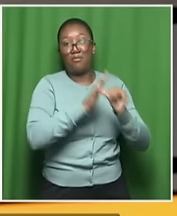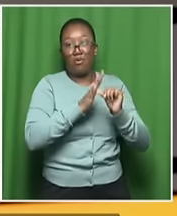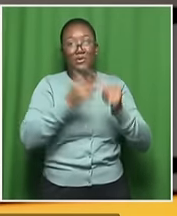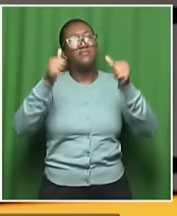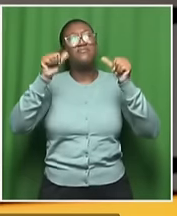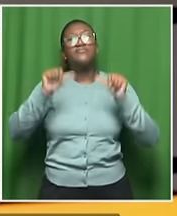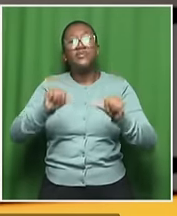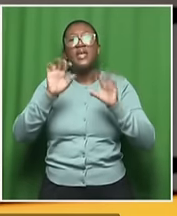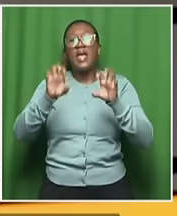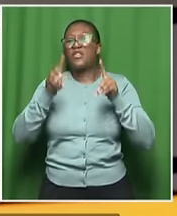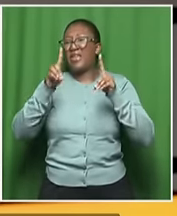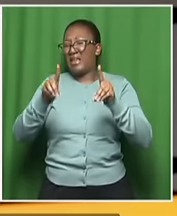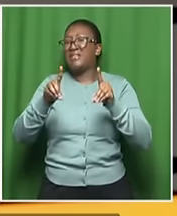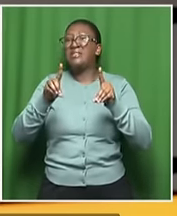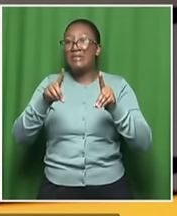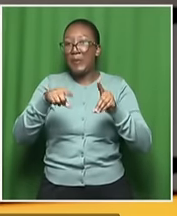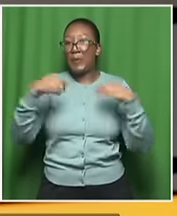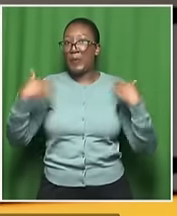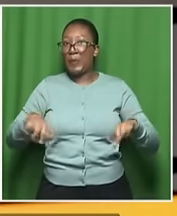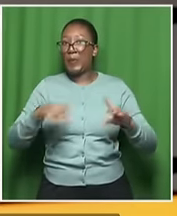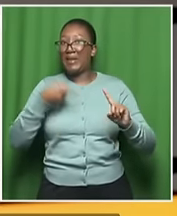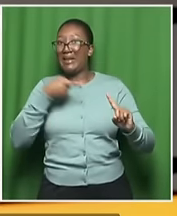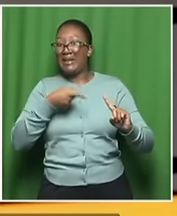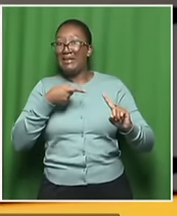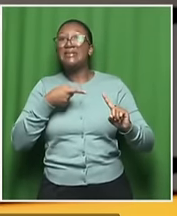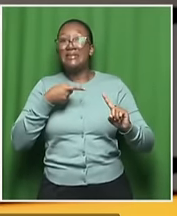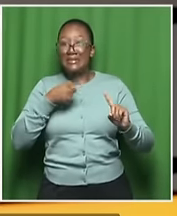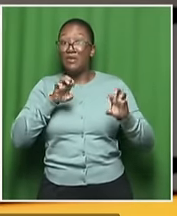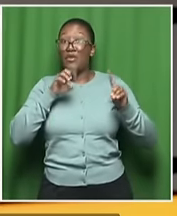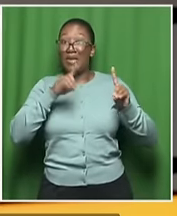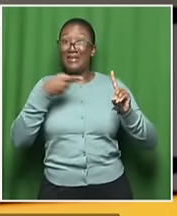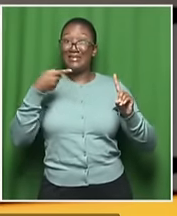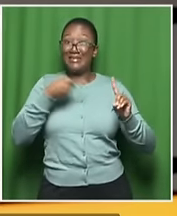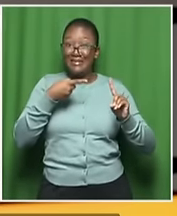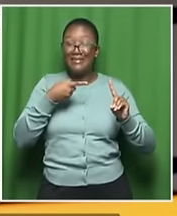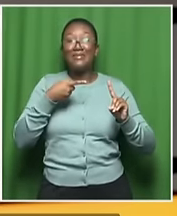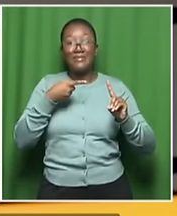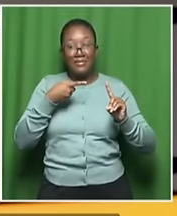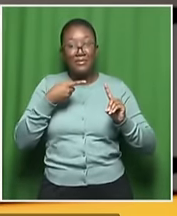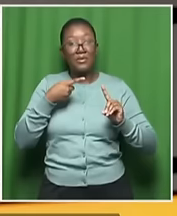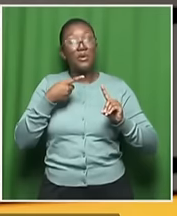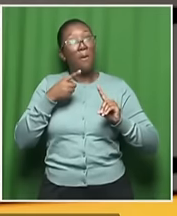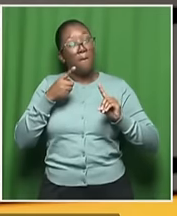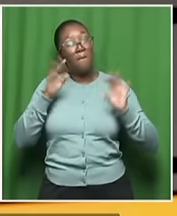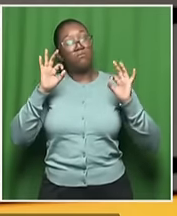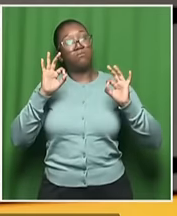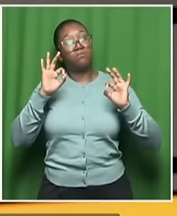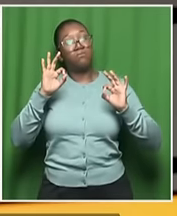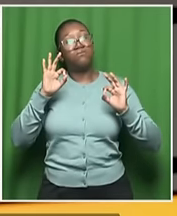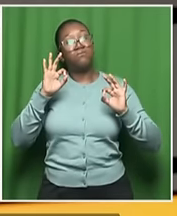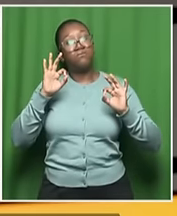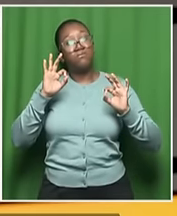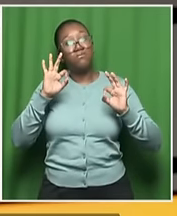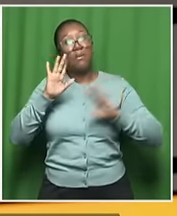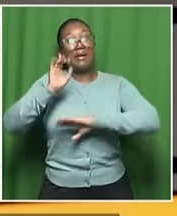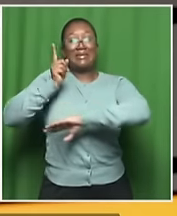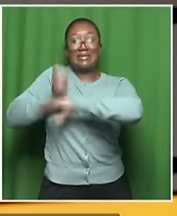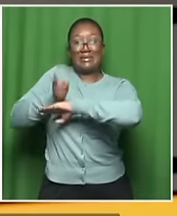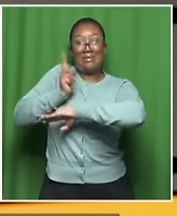system. We will have to ensure that we get more discipline in all